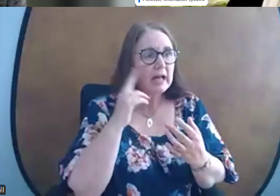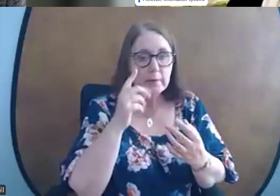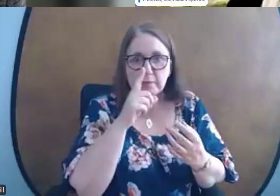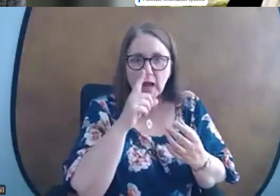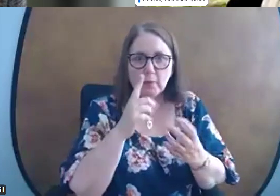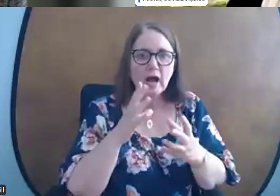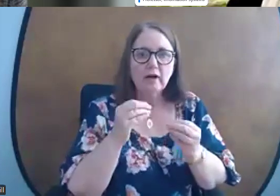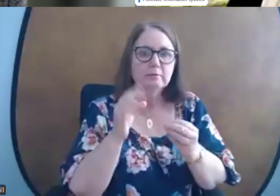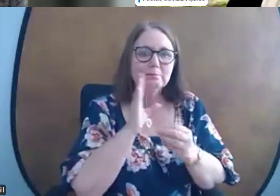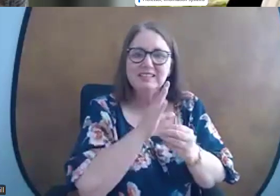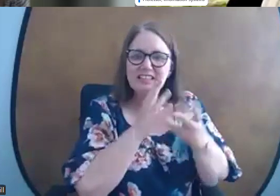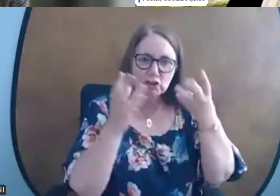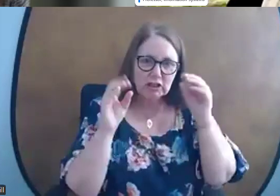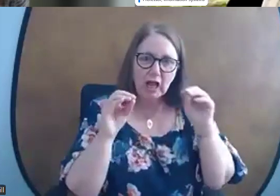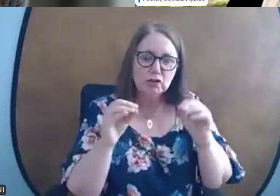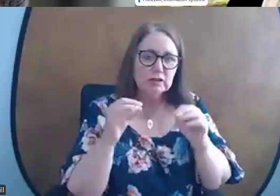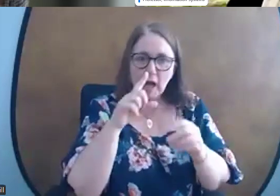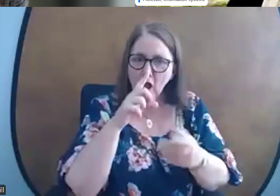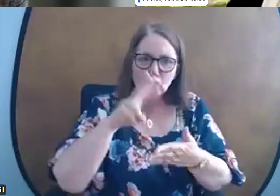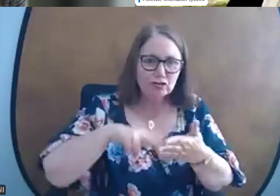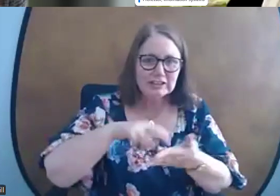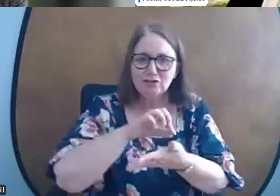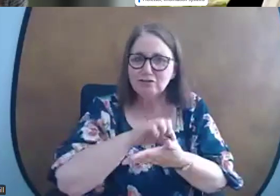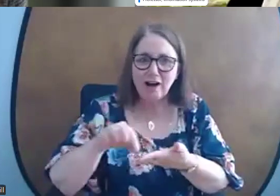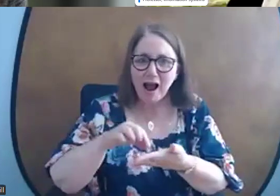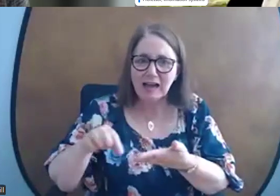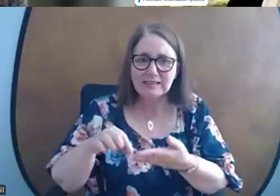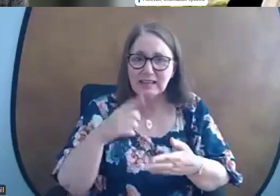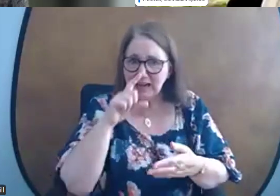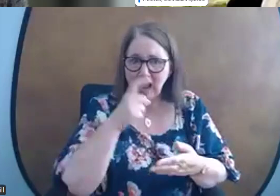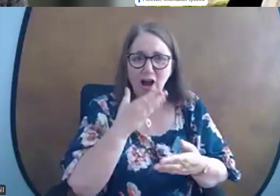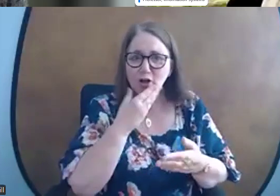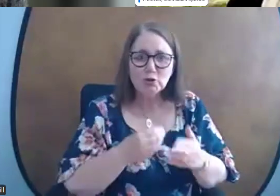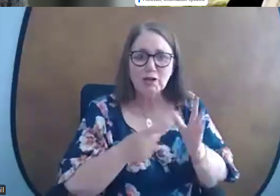And there are lots of deaf people in the community that have missed